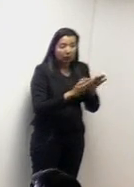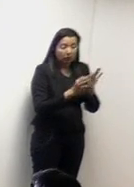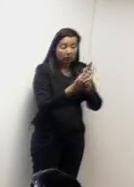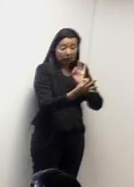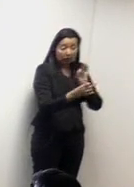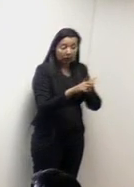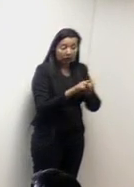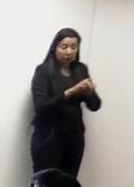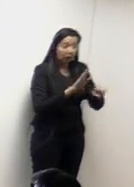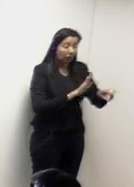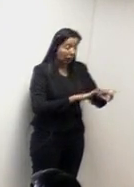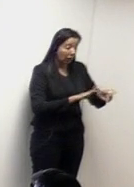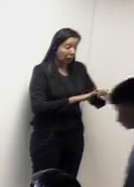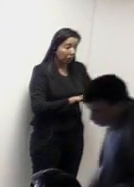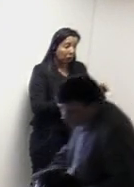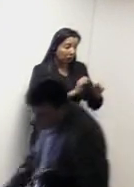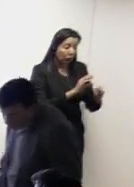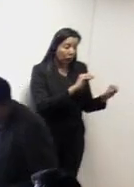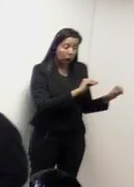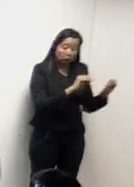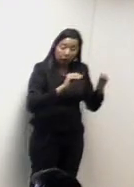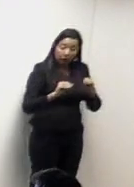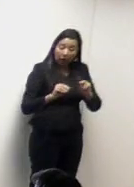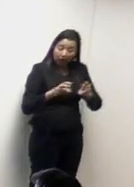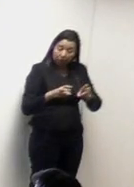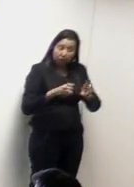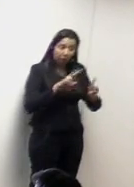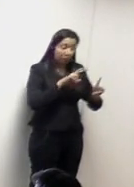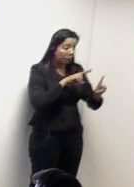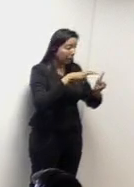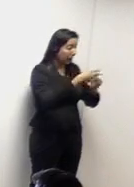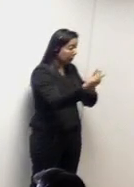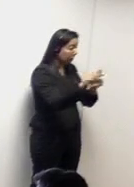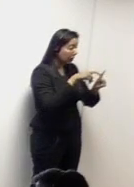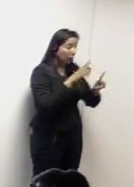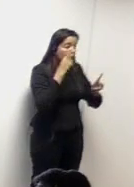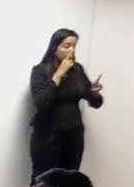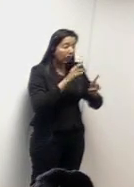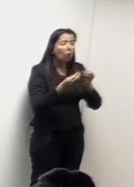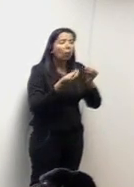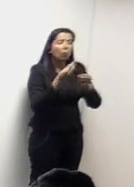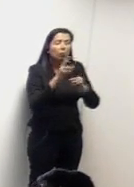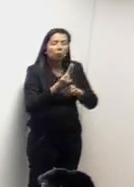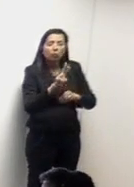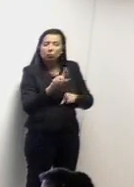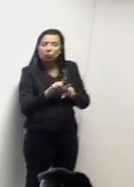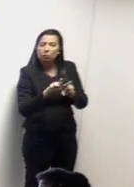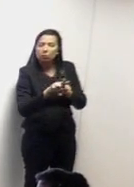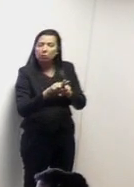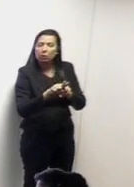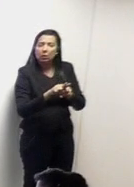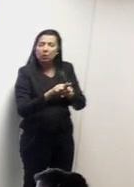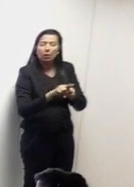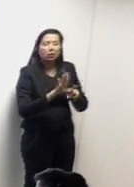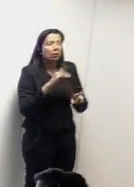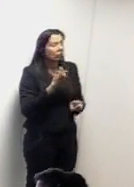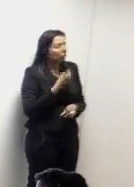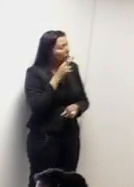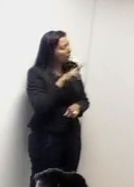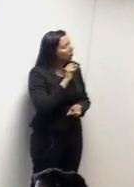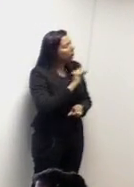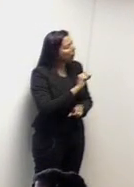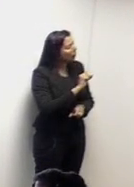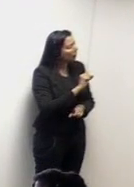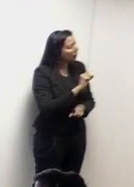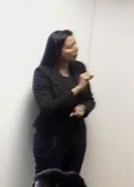both in perception and how quickly we react and what we observe about what our actions